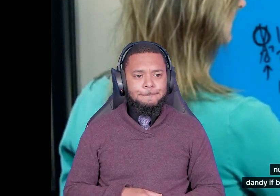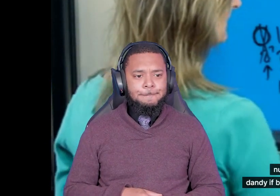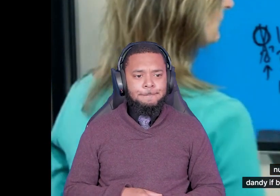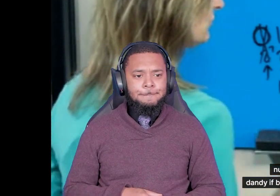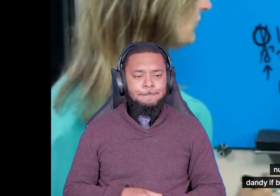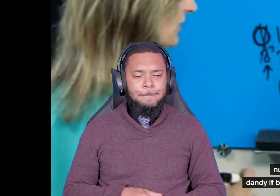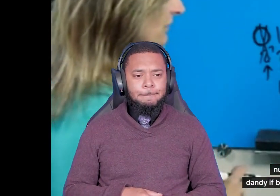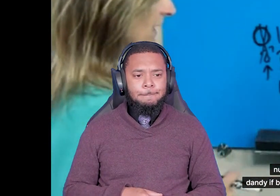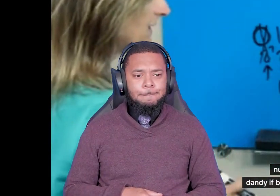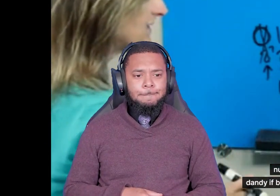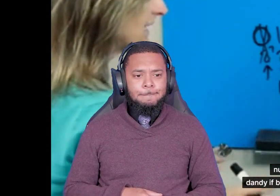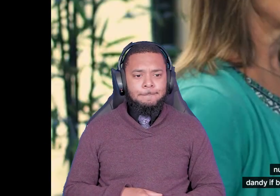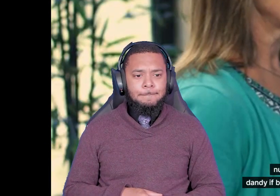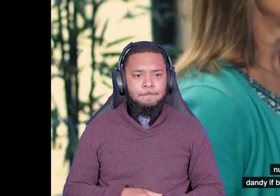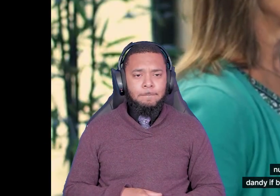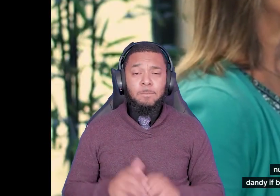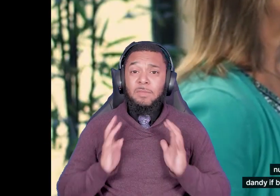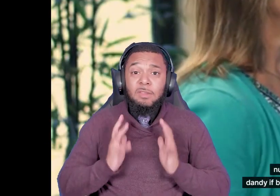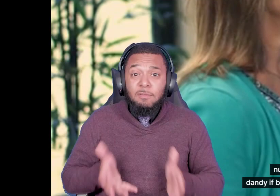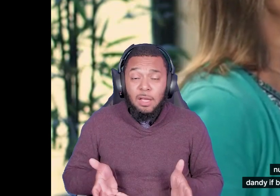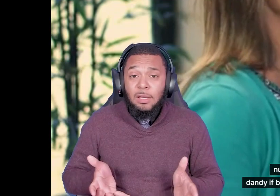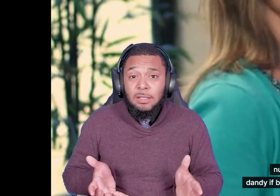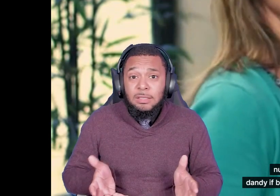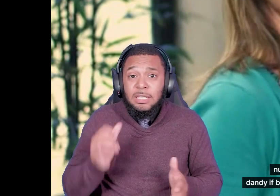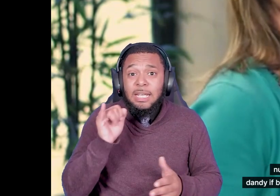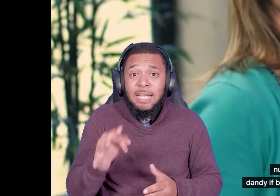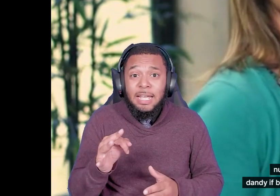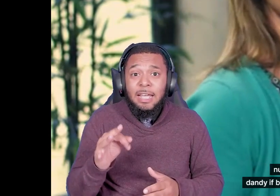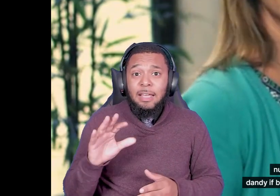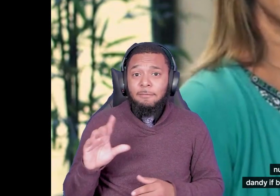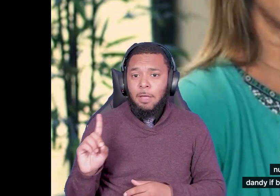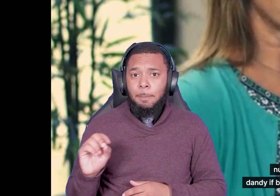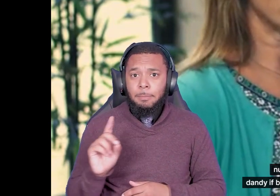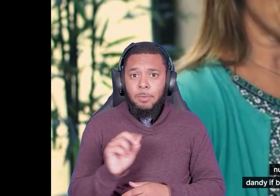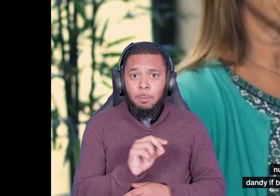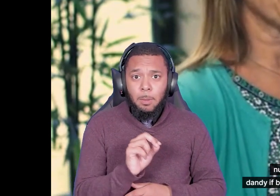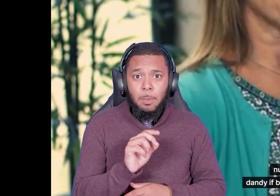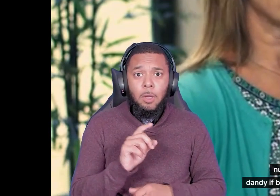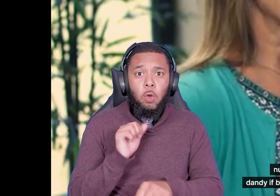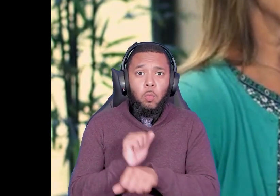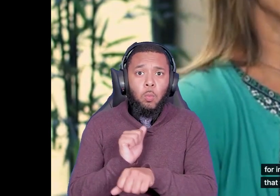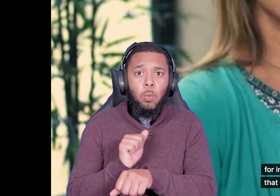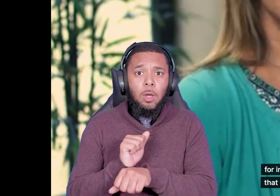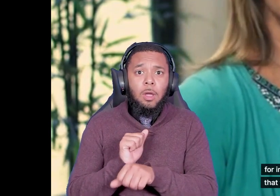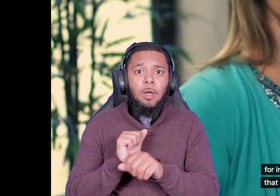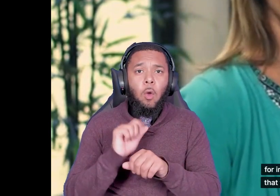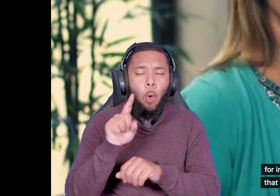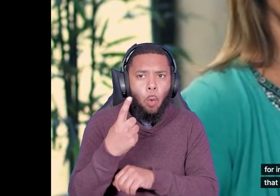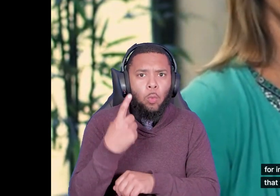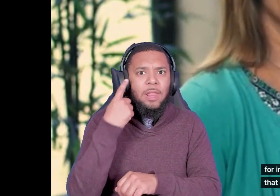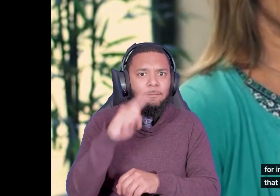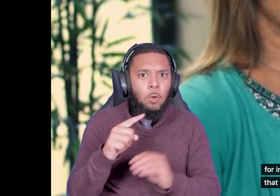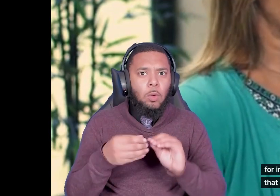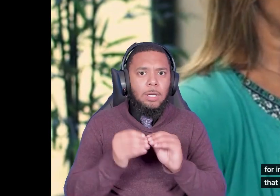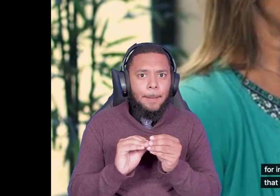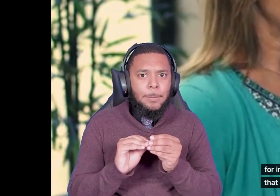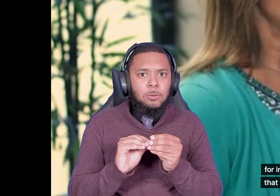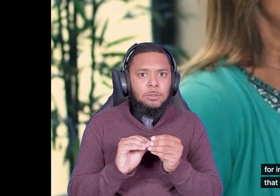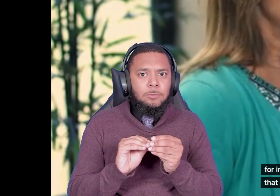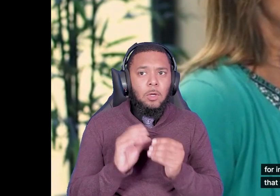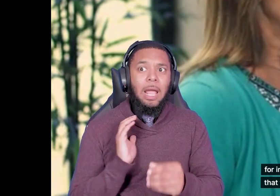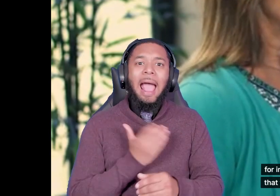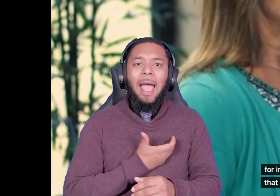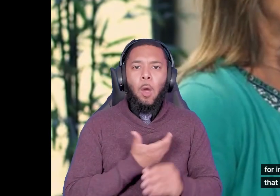85, which is all fine and dandy if binary numbers only work for numbers, for integer numbers at